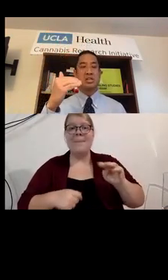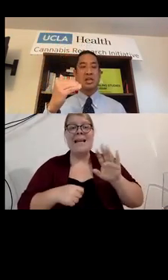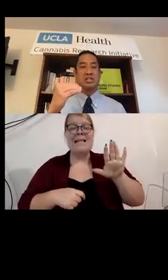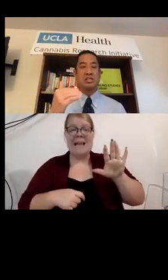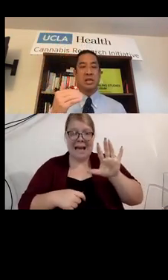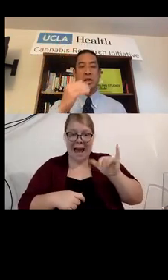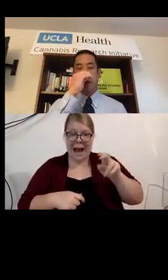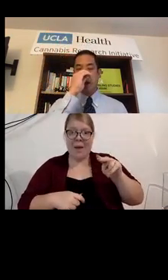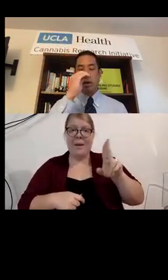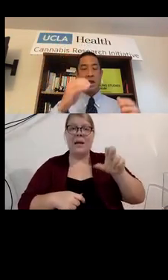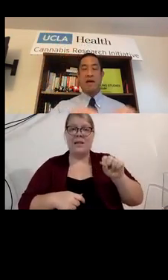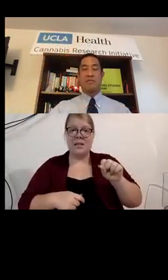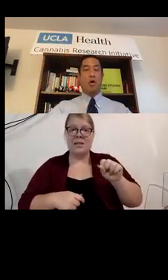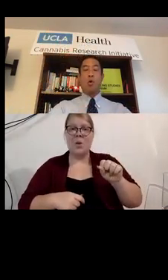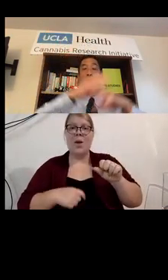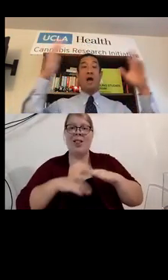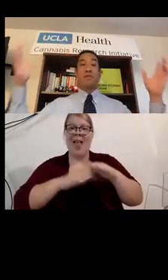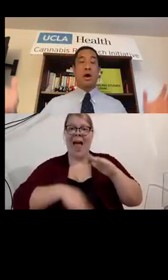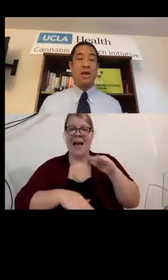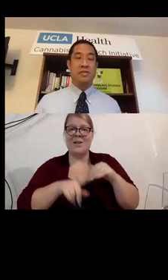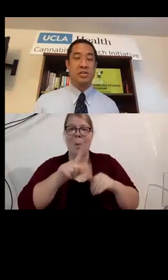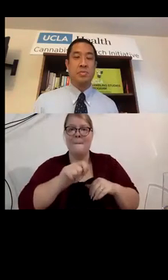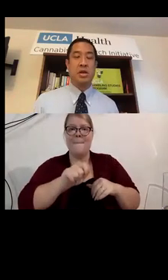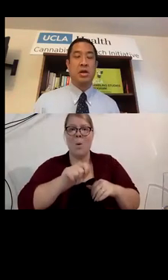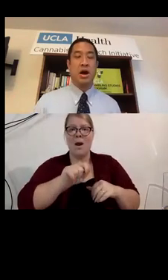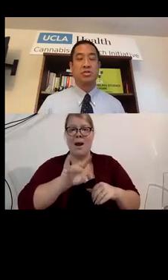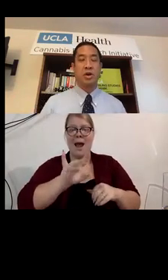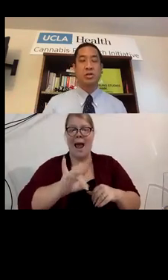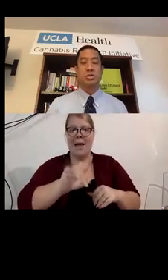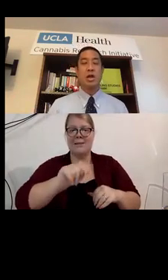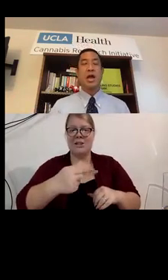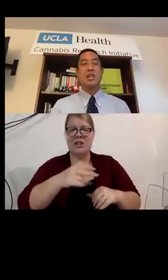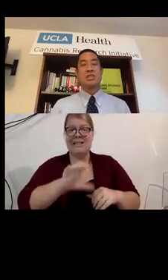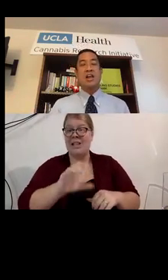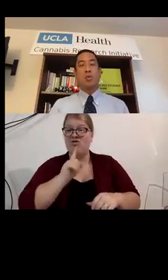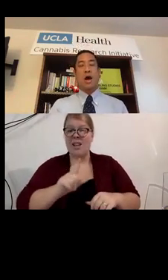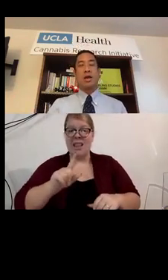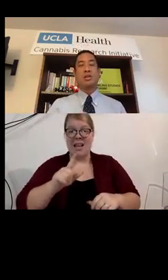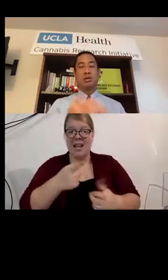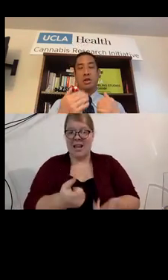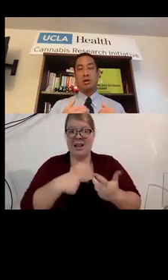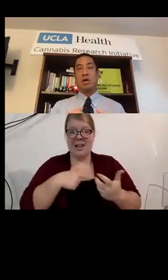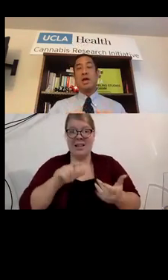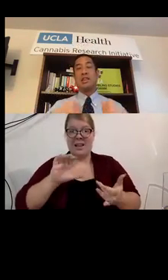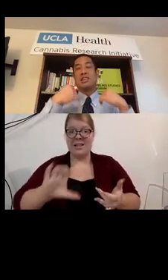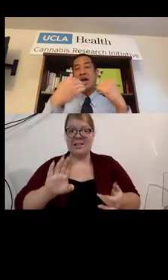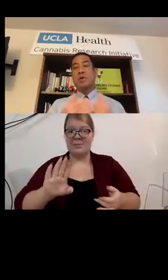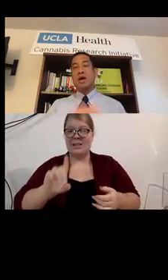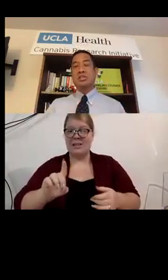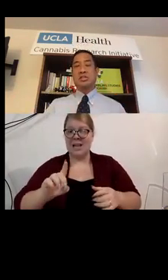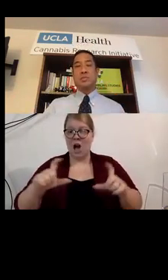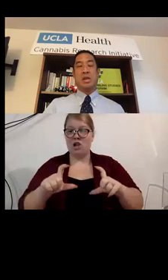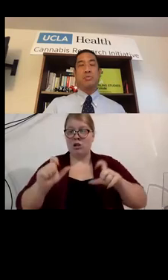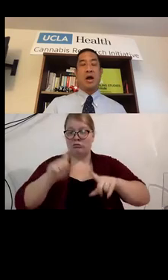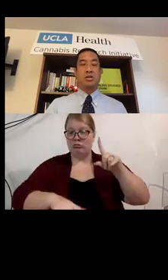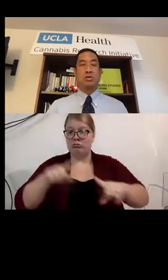0.1% THC, and it can have a whole wide variety of CBD concentrations, and that's why it's legal. And that's why you